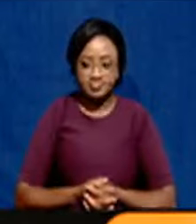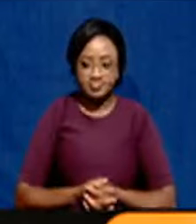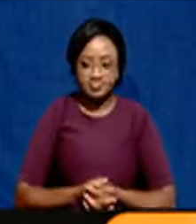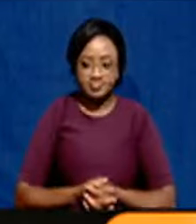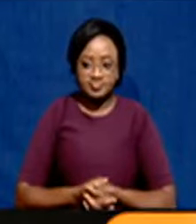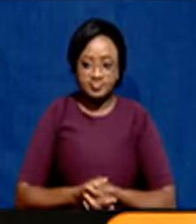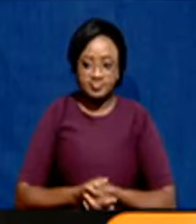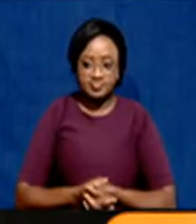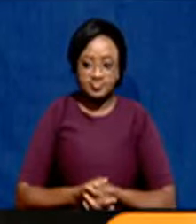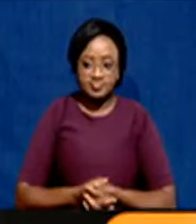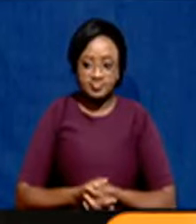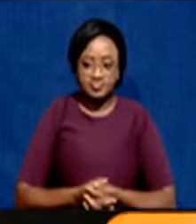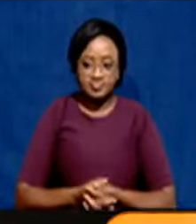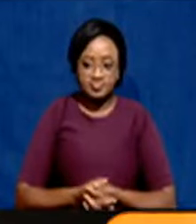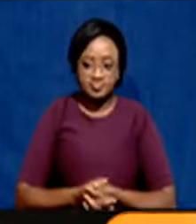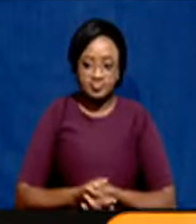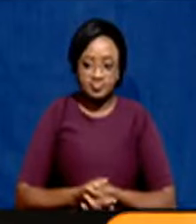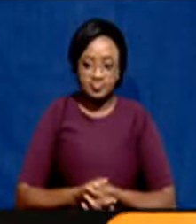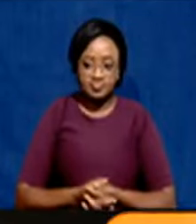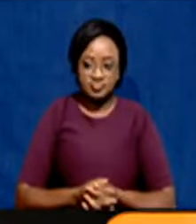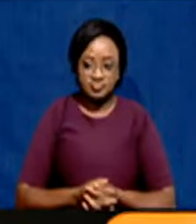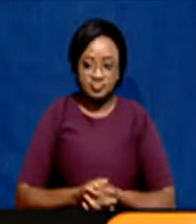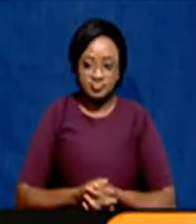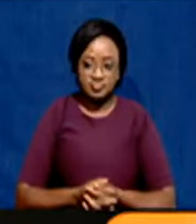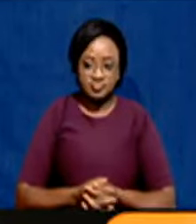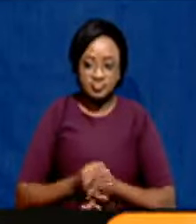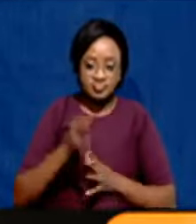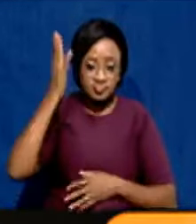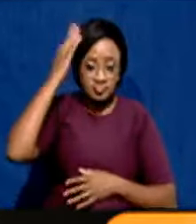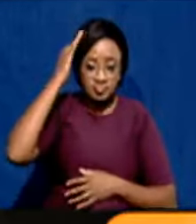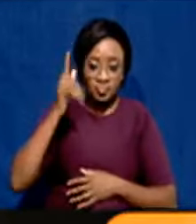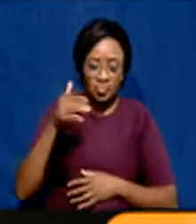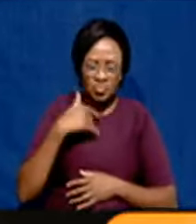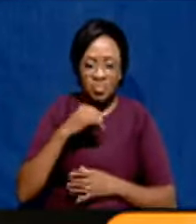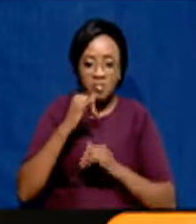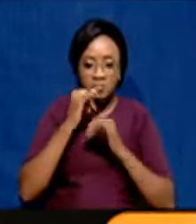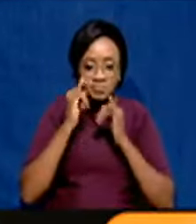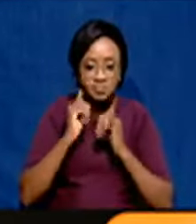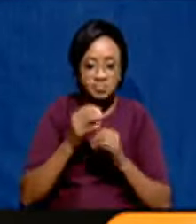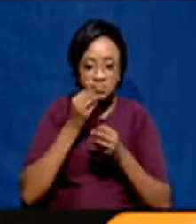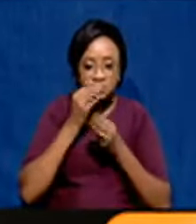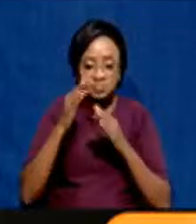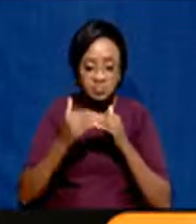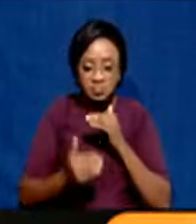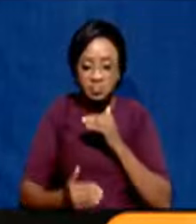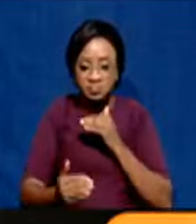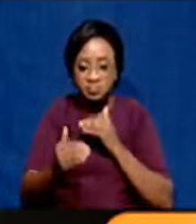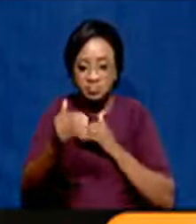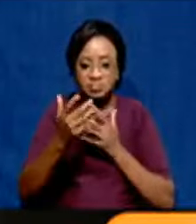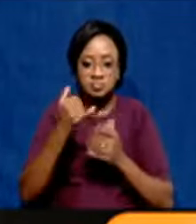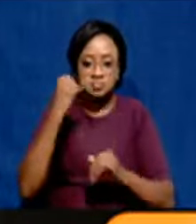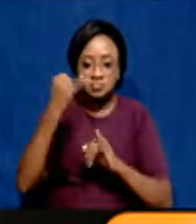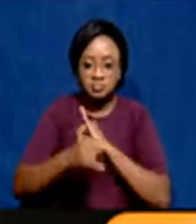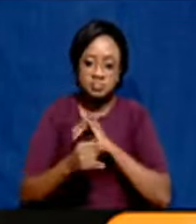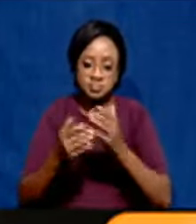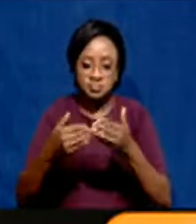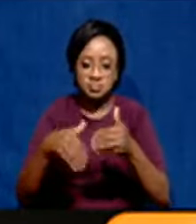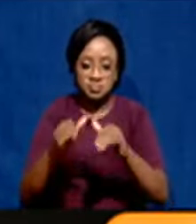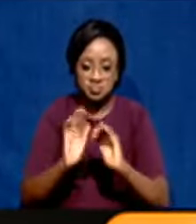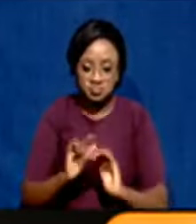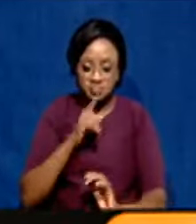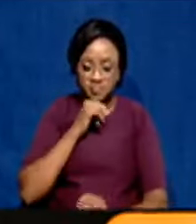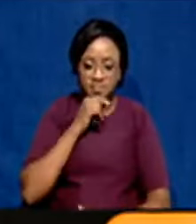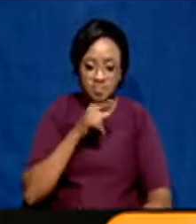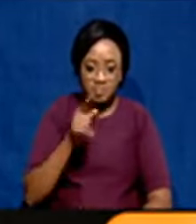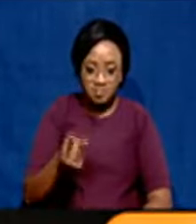because I know you've got some fresh details for us about the road ahead towards the final journey for Kelvin